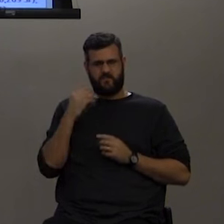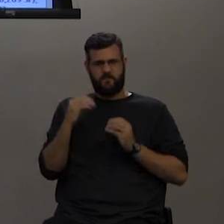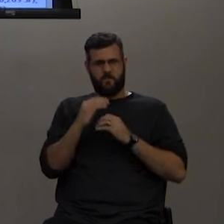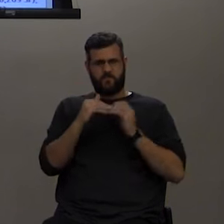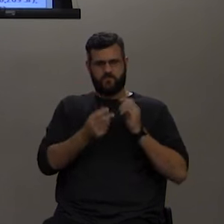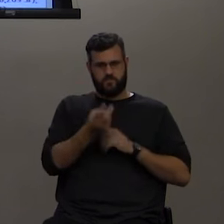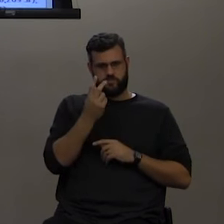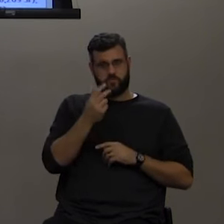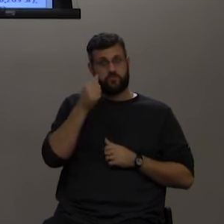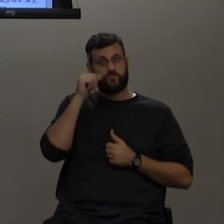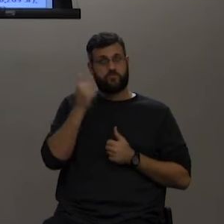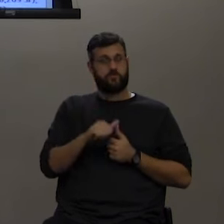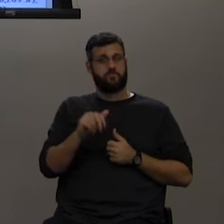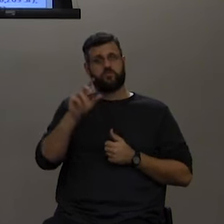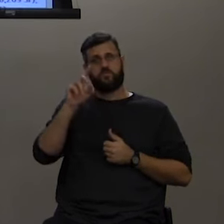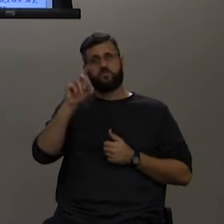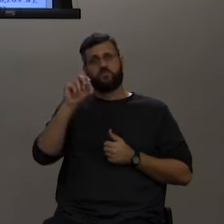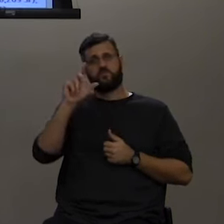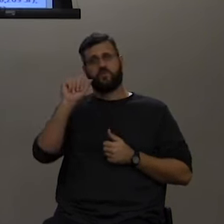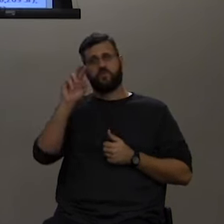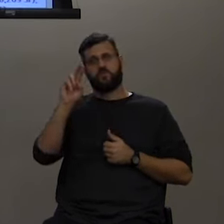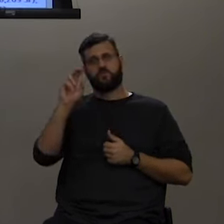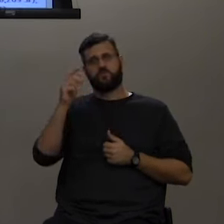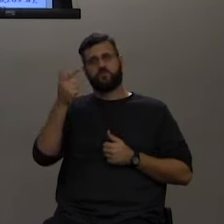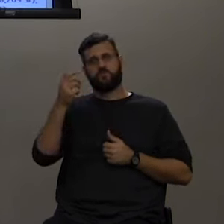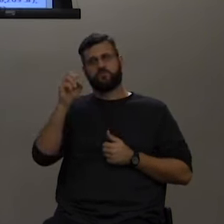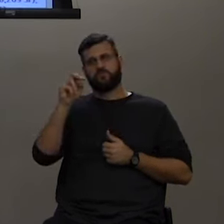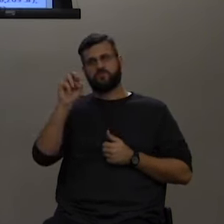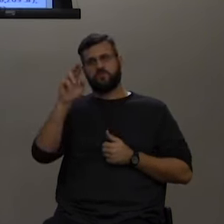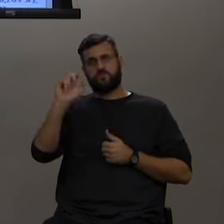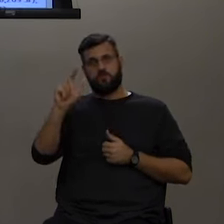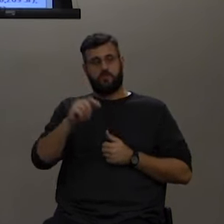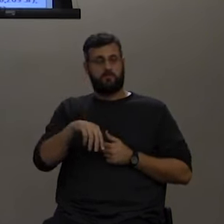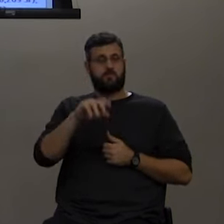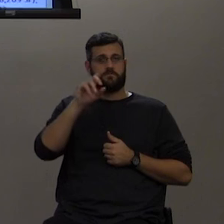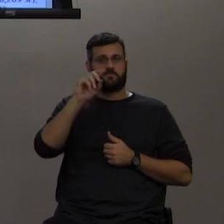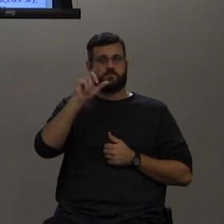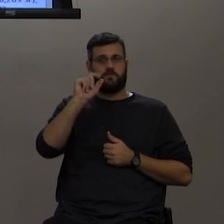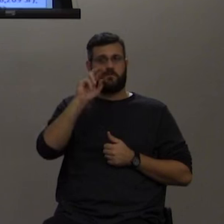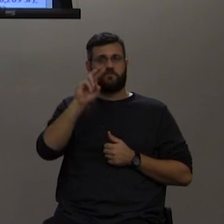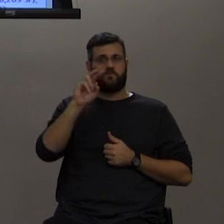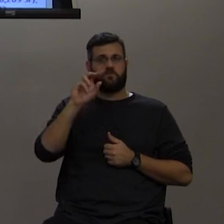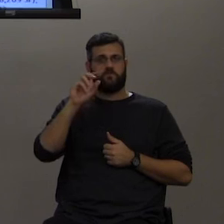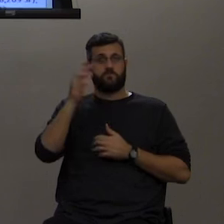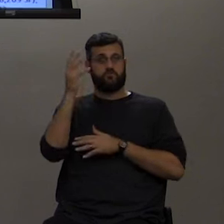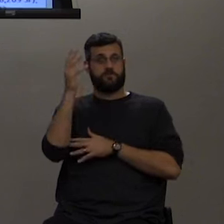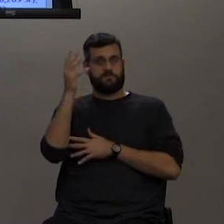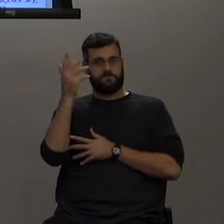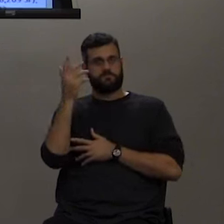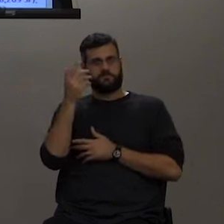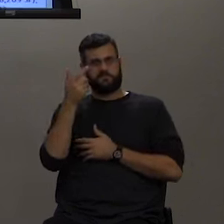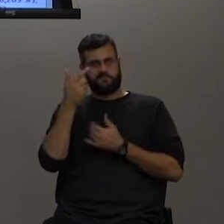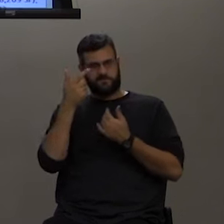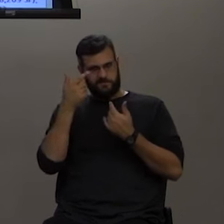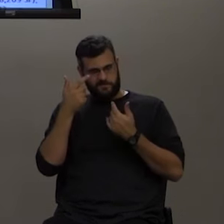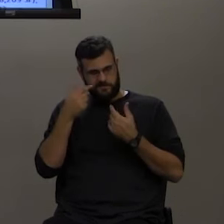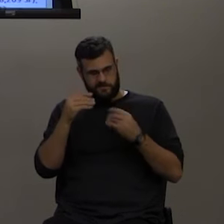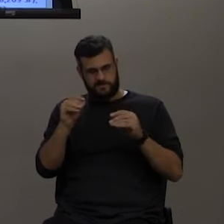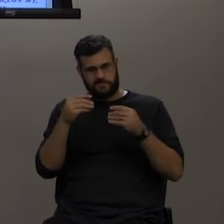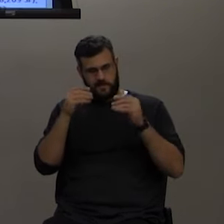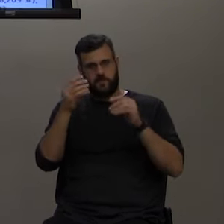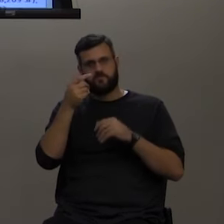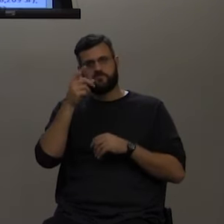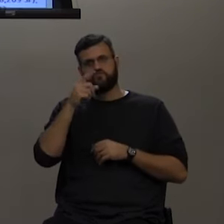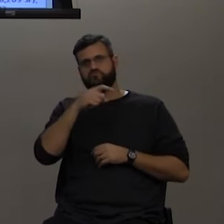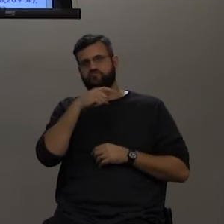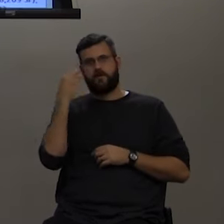to remember is places like Dollar General and Dollar Tree sell dry goods, which are grocery sales. It's not a traditional grocery store